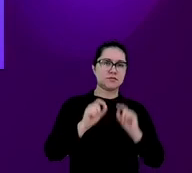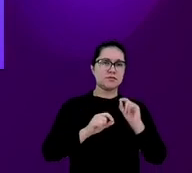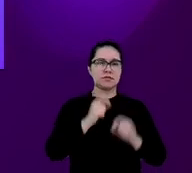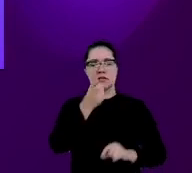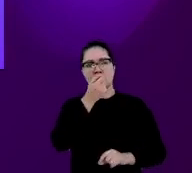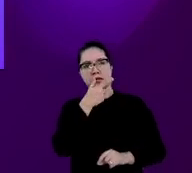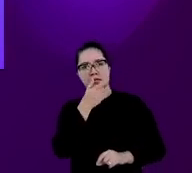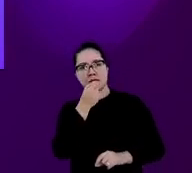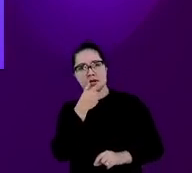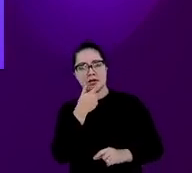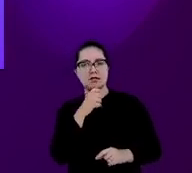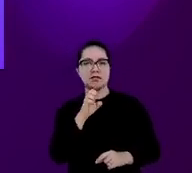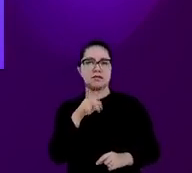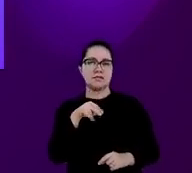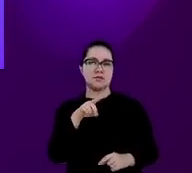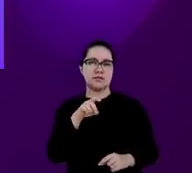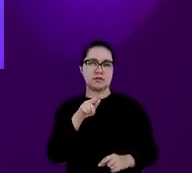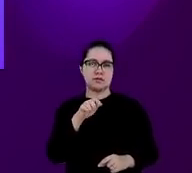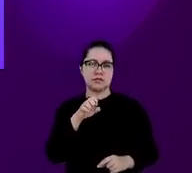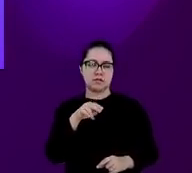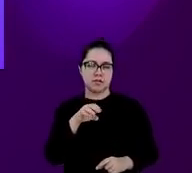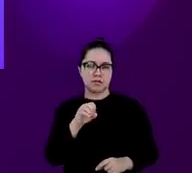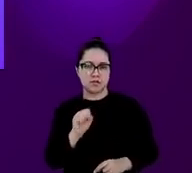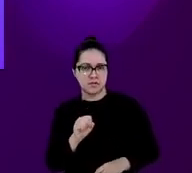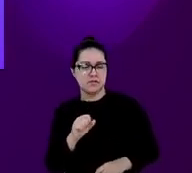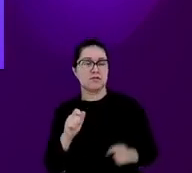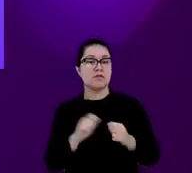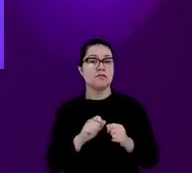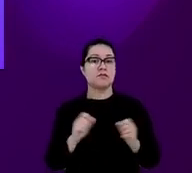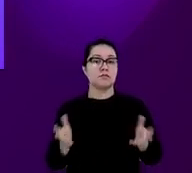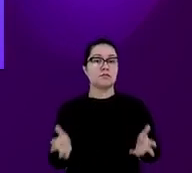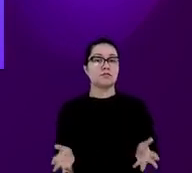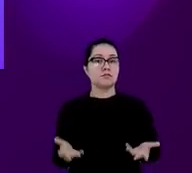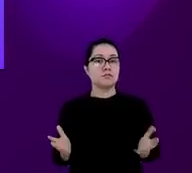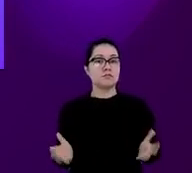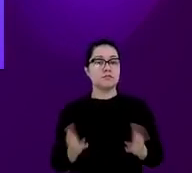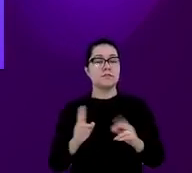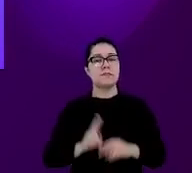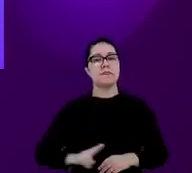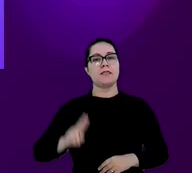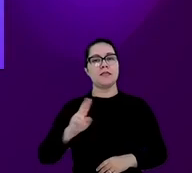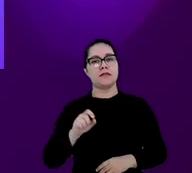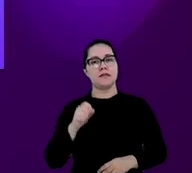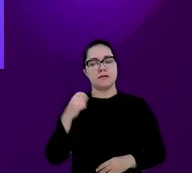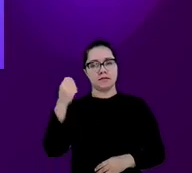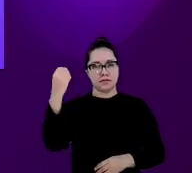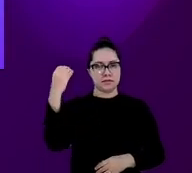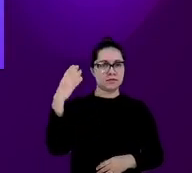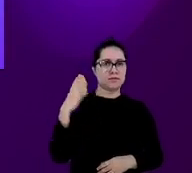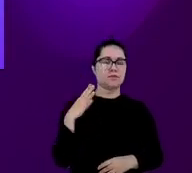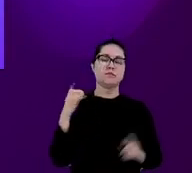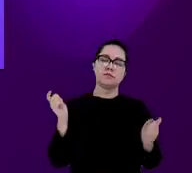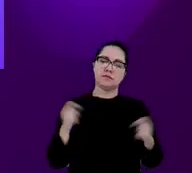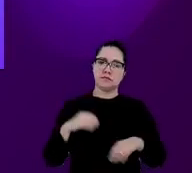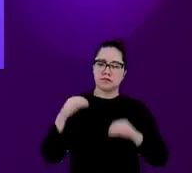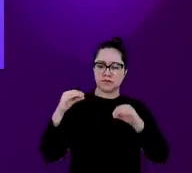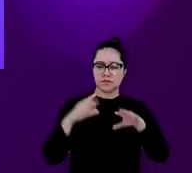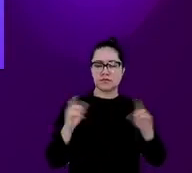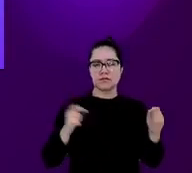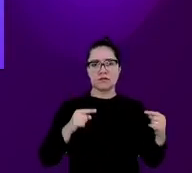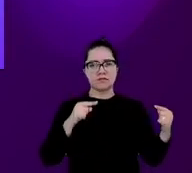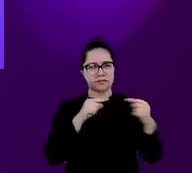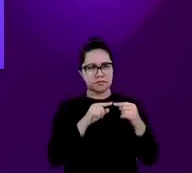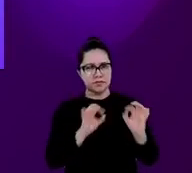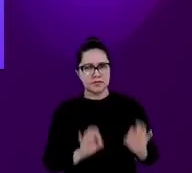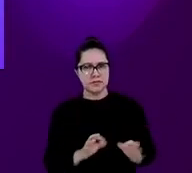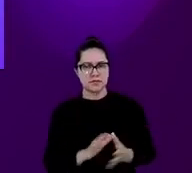medicines, doing that stimulation using light in a precise way. So that's my dream.